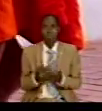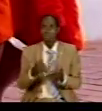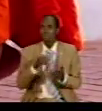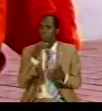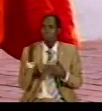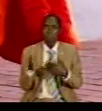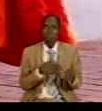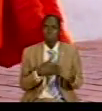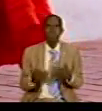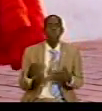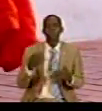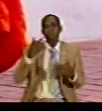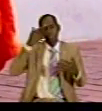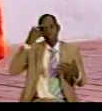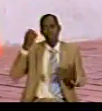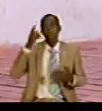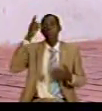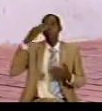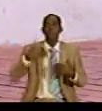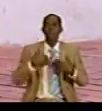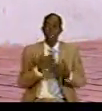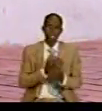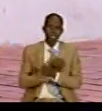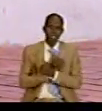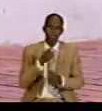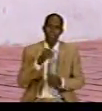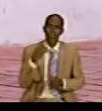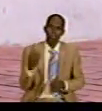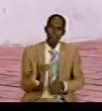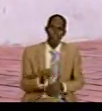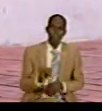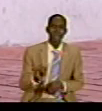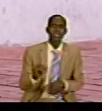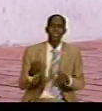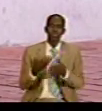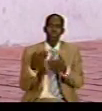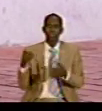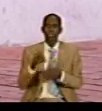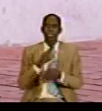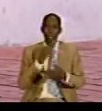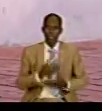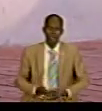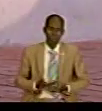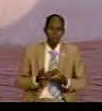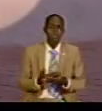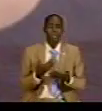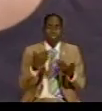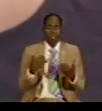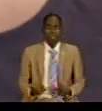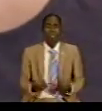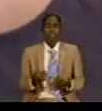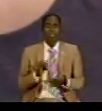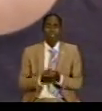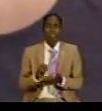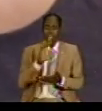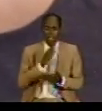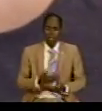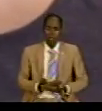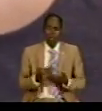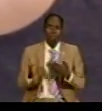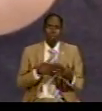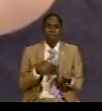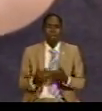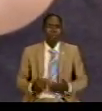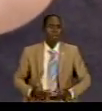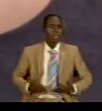had loved them from all eternity, even before they were born, and now that they are born, and whatever life they live, living